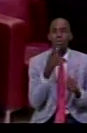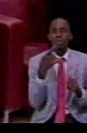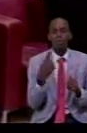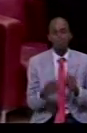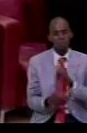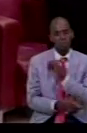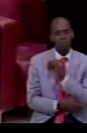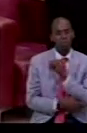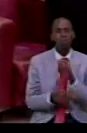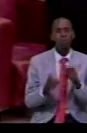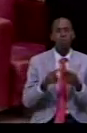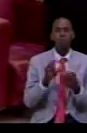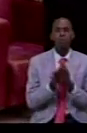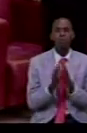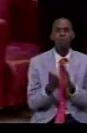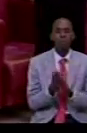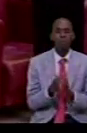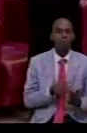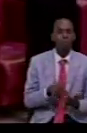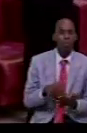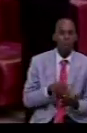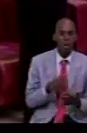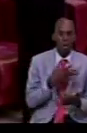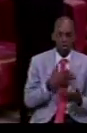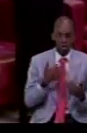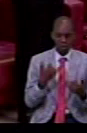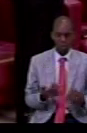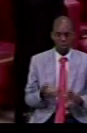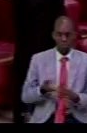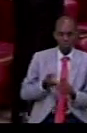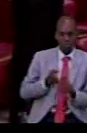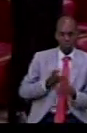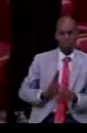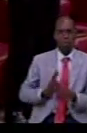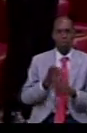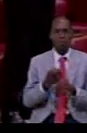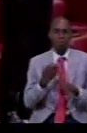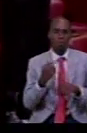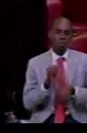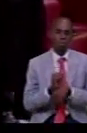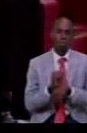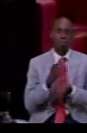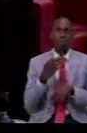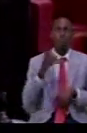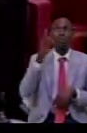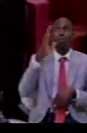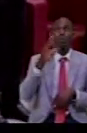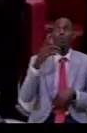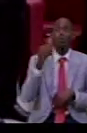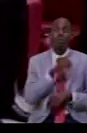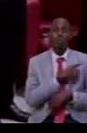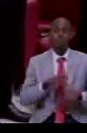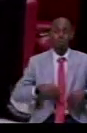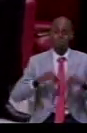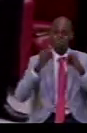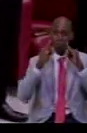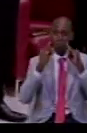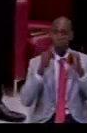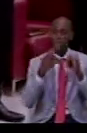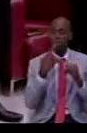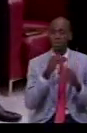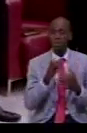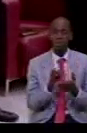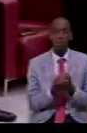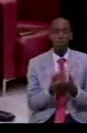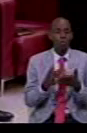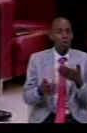God. Temptation to withdraw. Temptation to be slothful. The injunction of the Lord is that whatsoever thy hand findeth to do, do it with